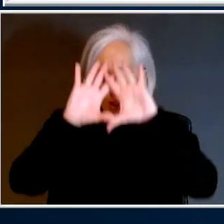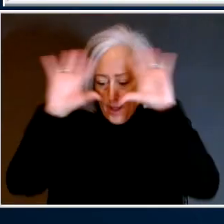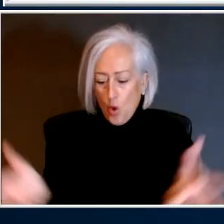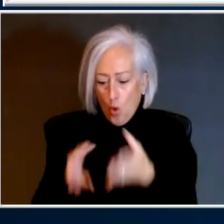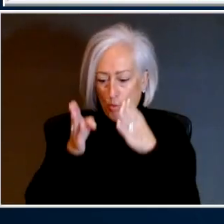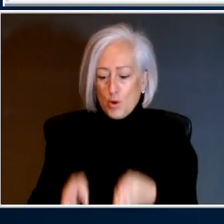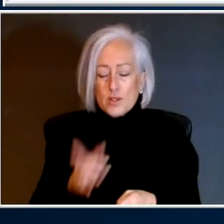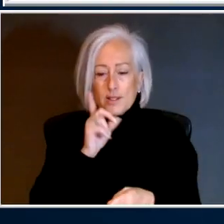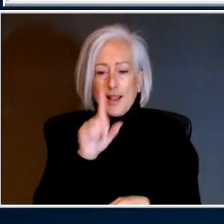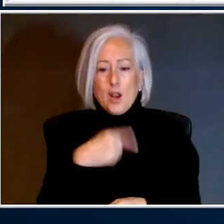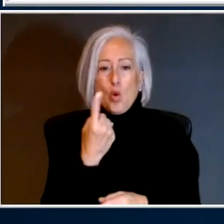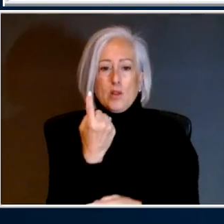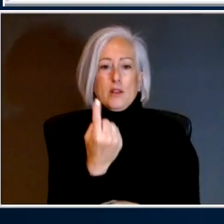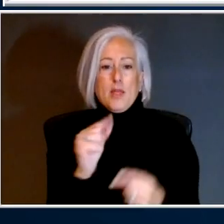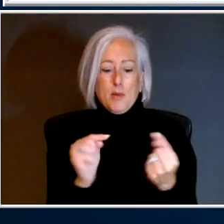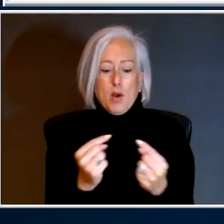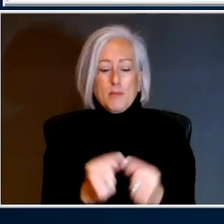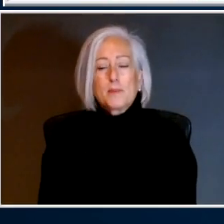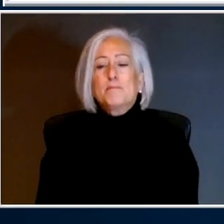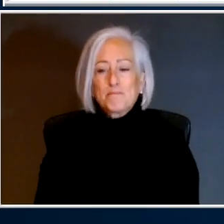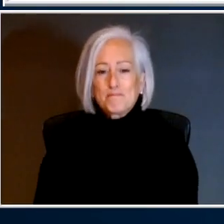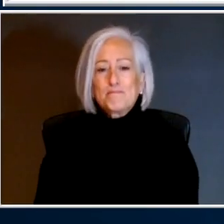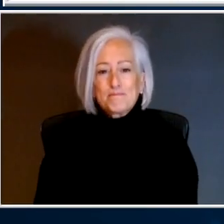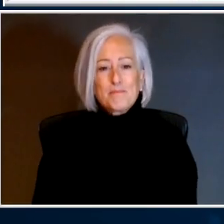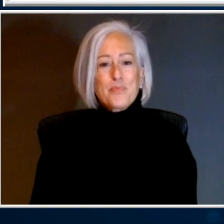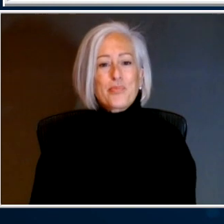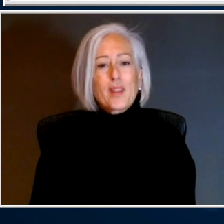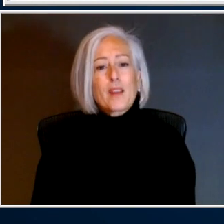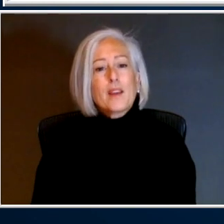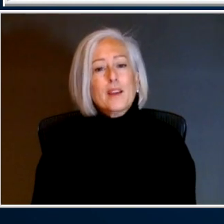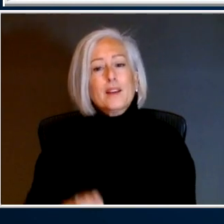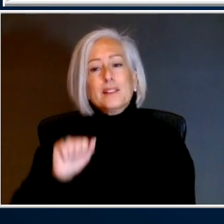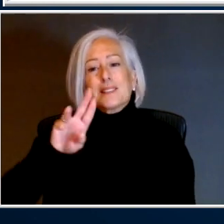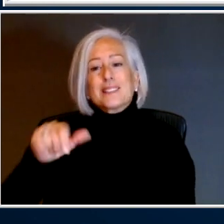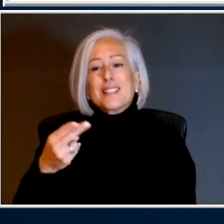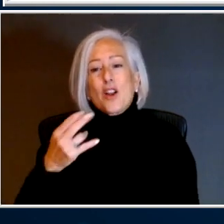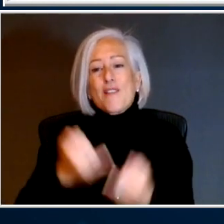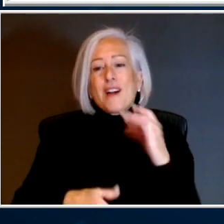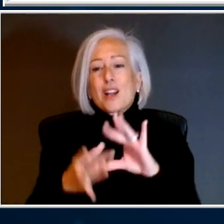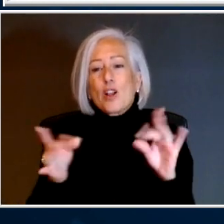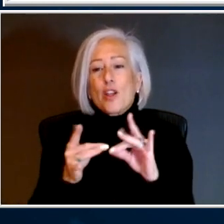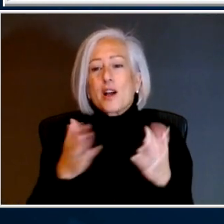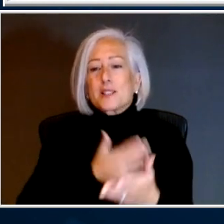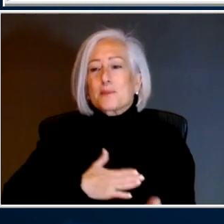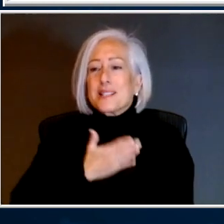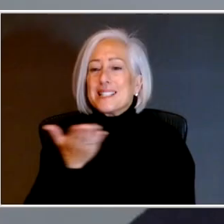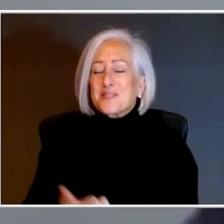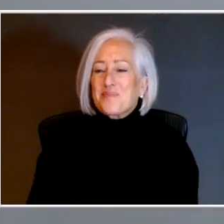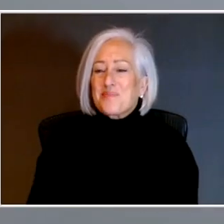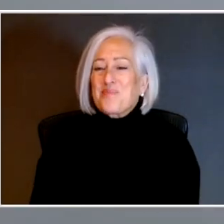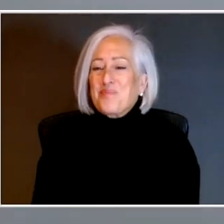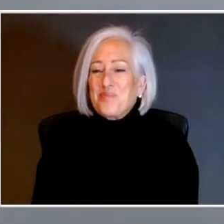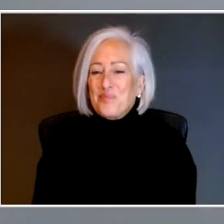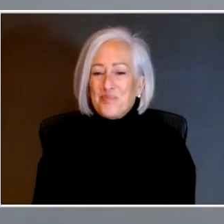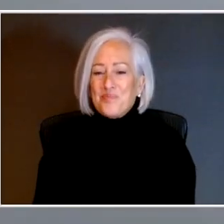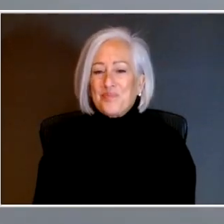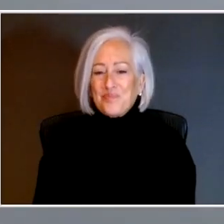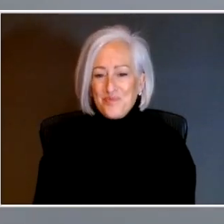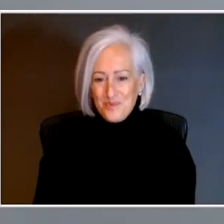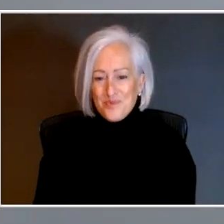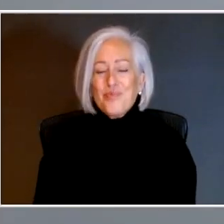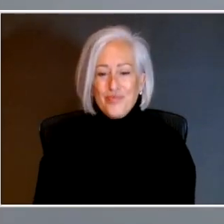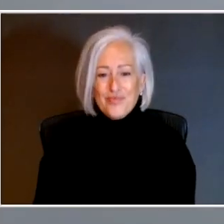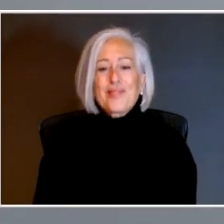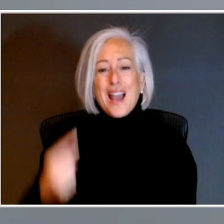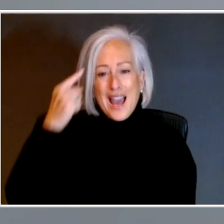get to final thoughts from our guests. Great conversation. Sarah, I'll start with you. Final thoughts for our viewers today. Yeah, I